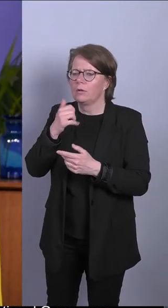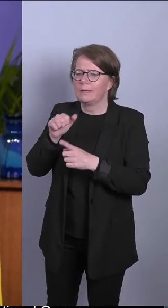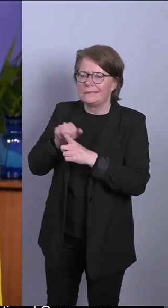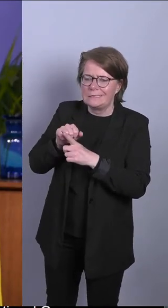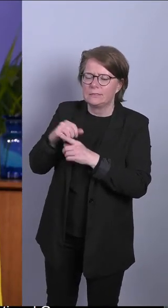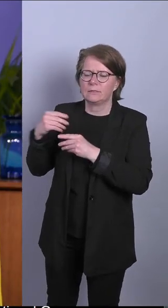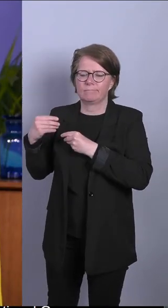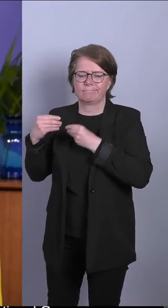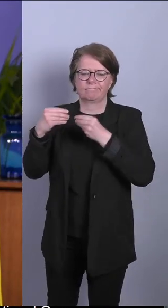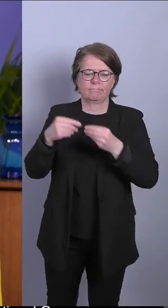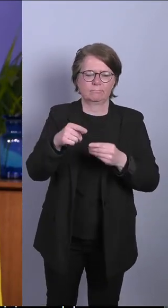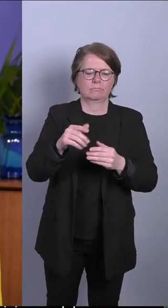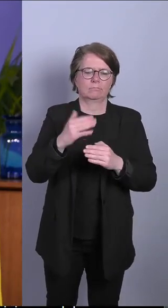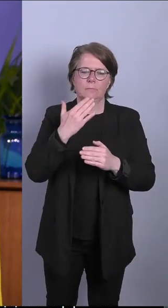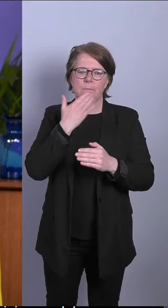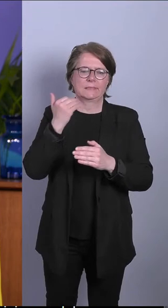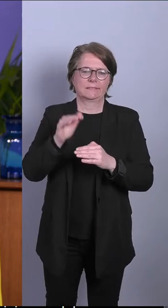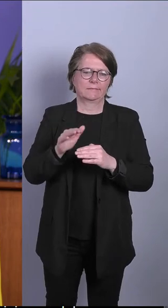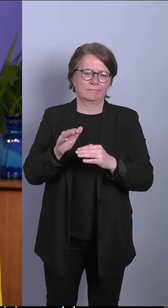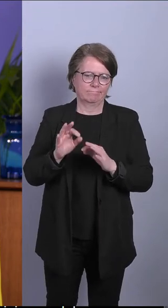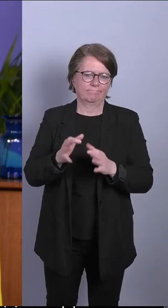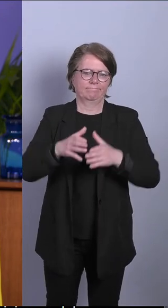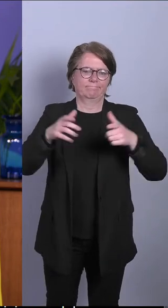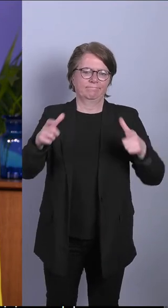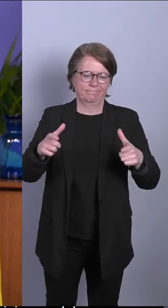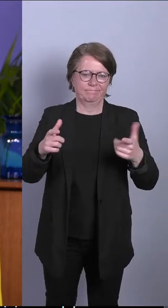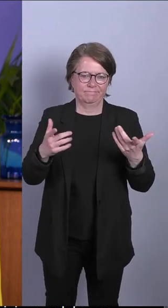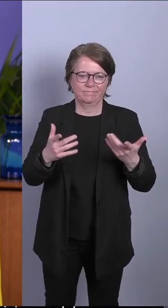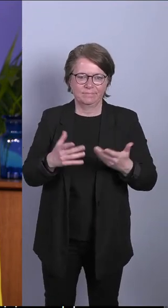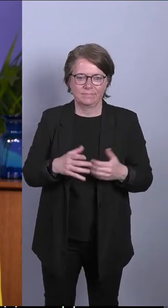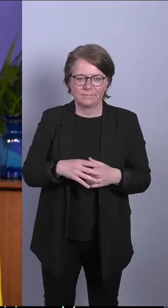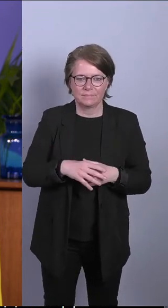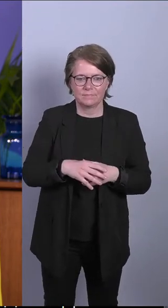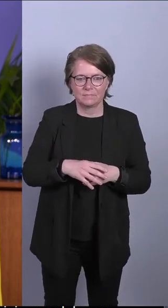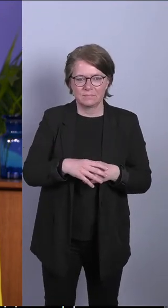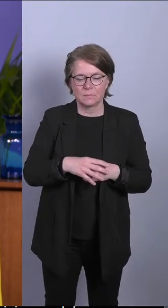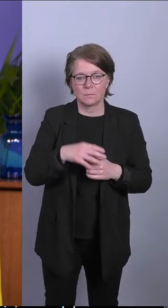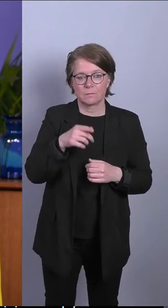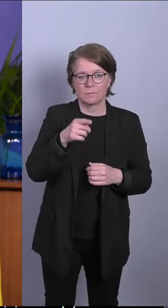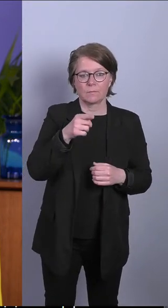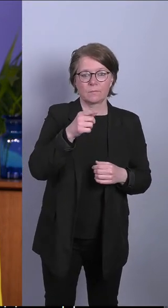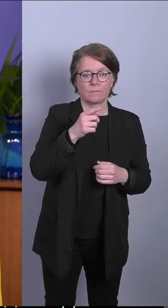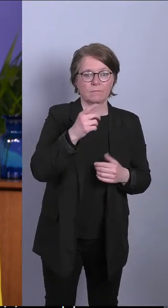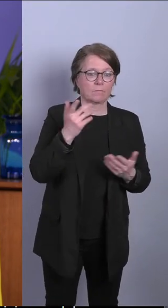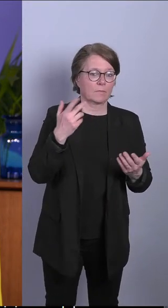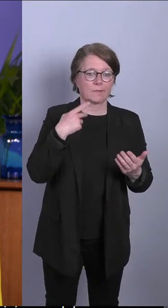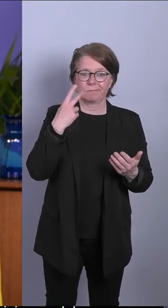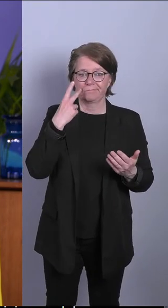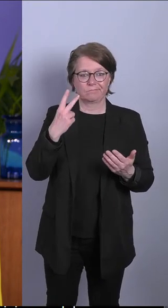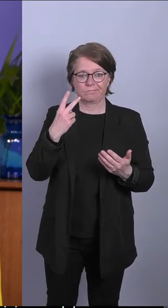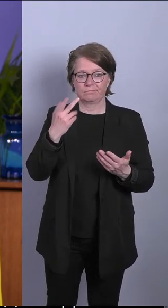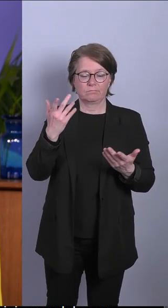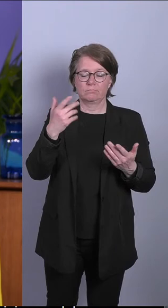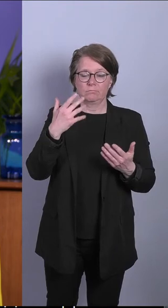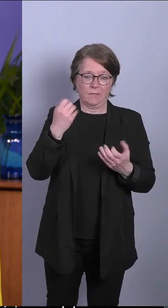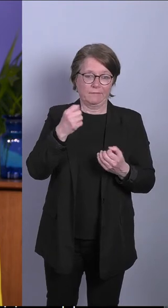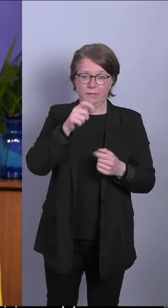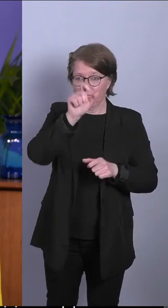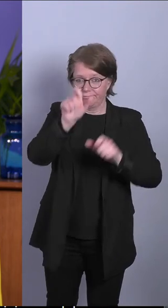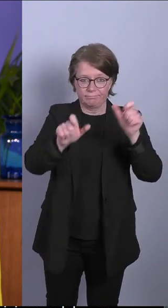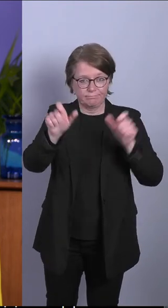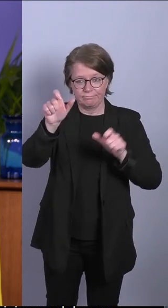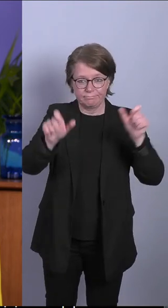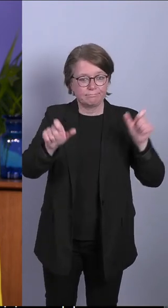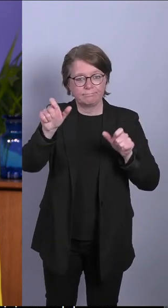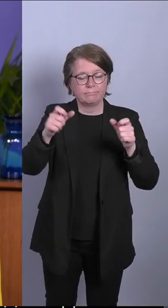from, 20, 30,000 volunteer applications, yesterday releasing 90,000 shifts, and valuing